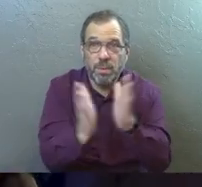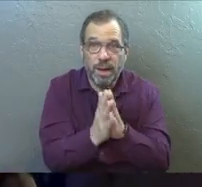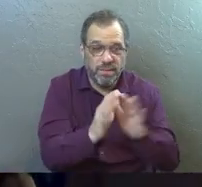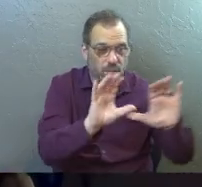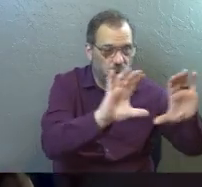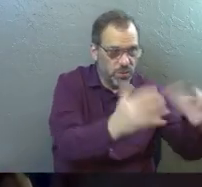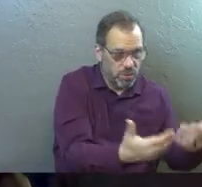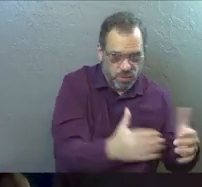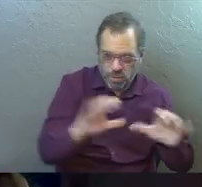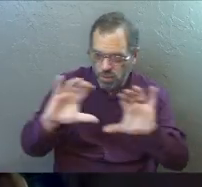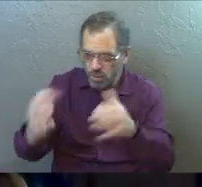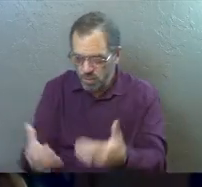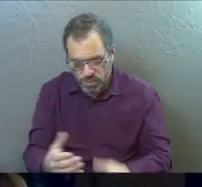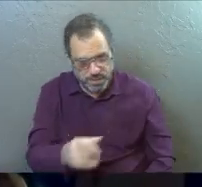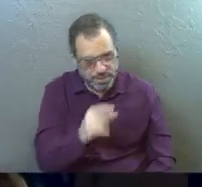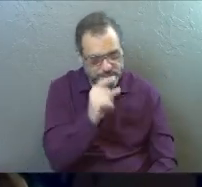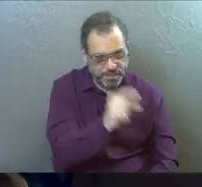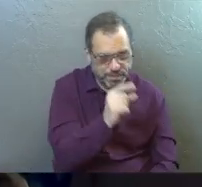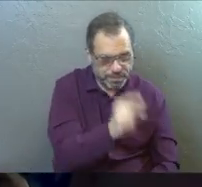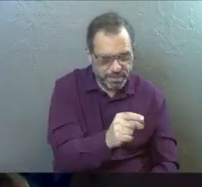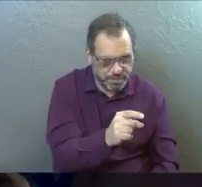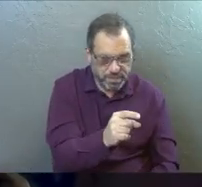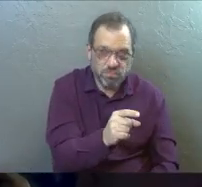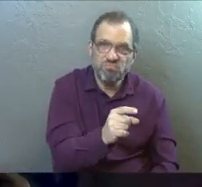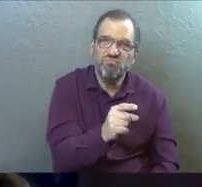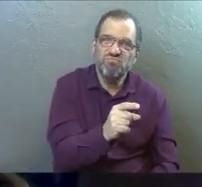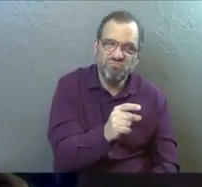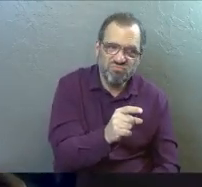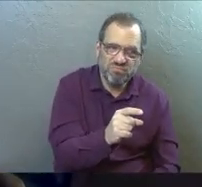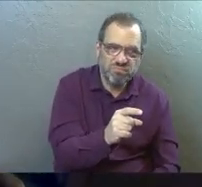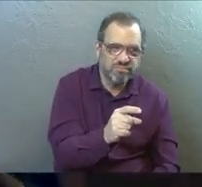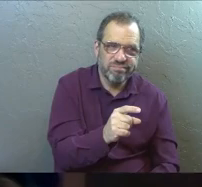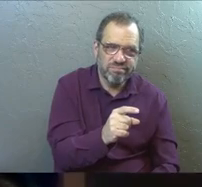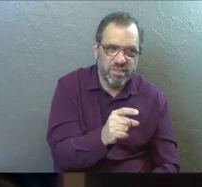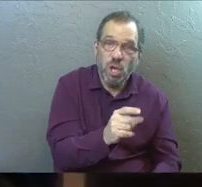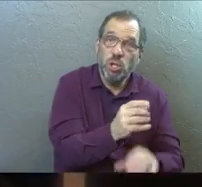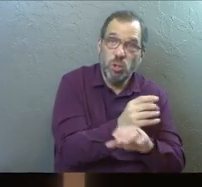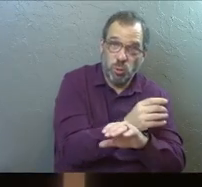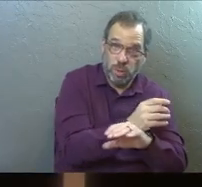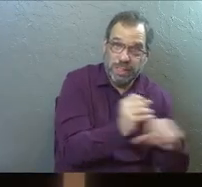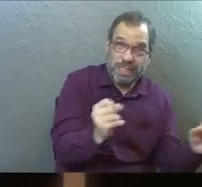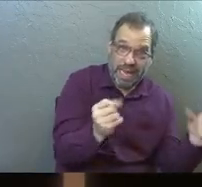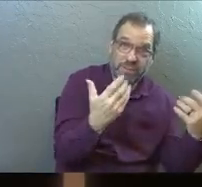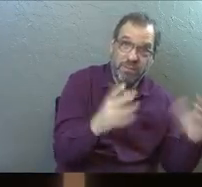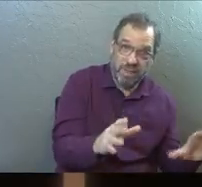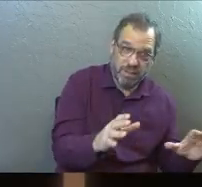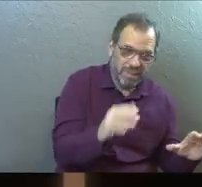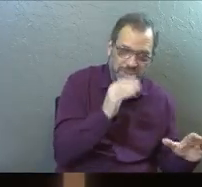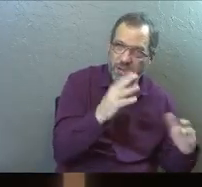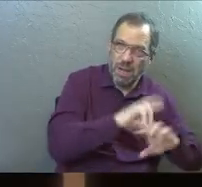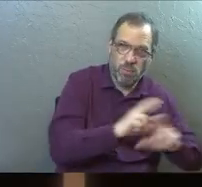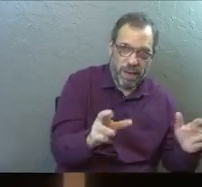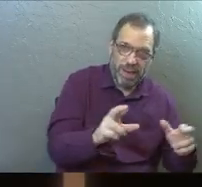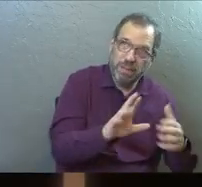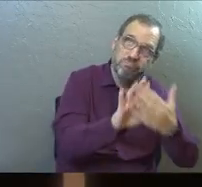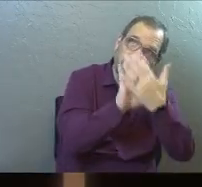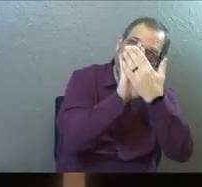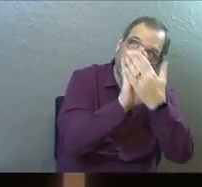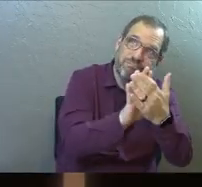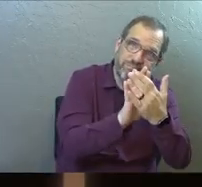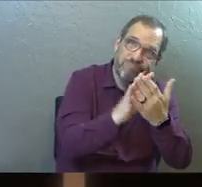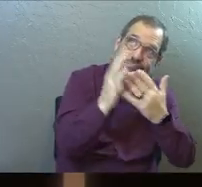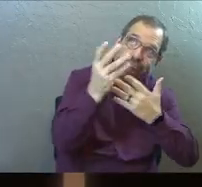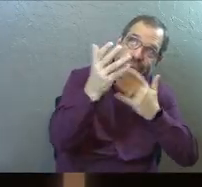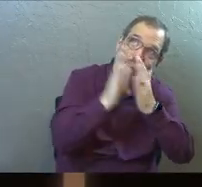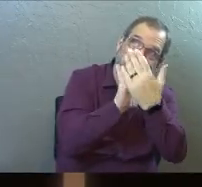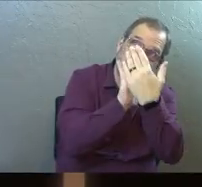off, there's some of you that you're saved and you've not gotten to this relationship point with Jesus yet, where you're walking with him and